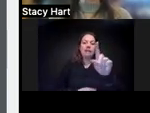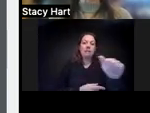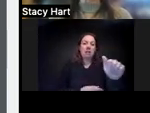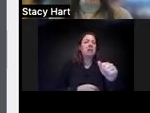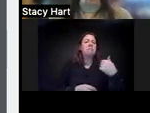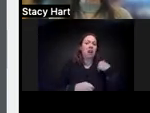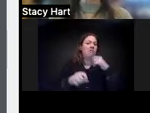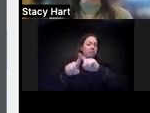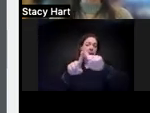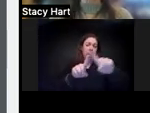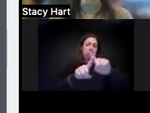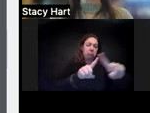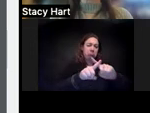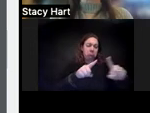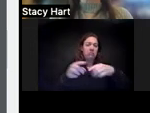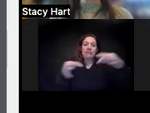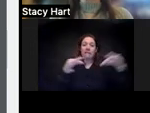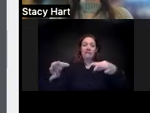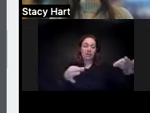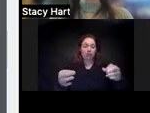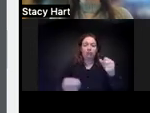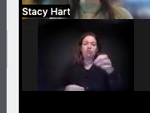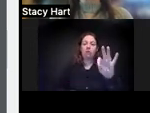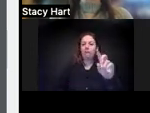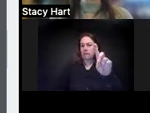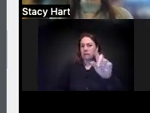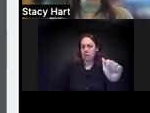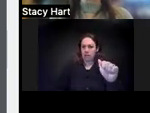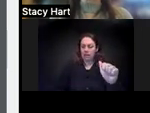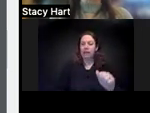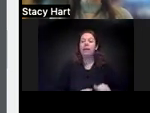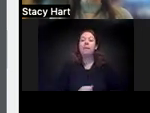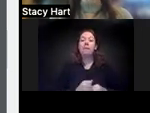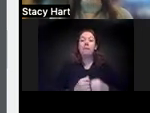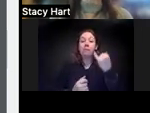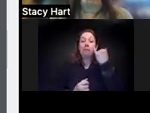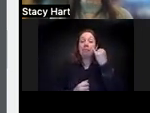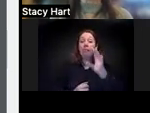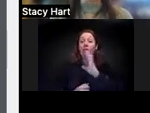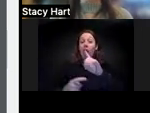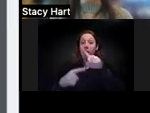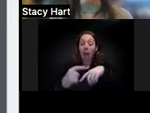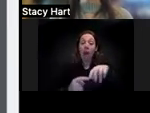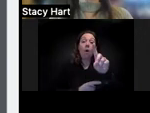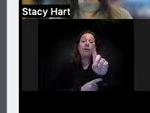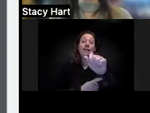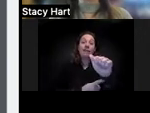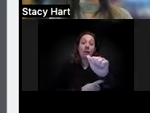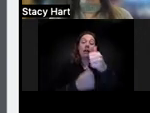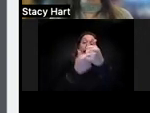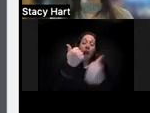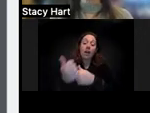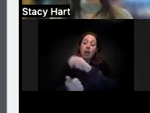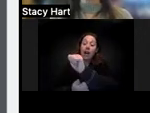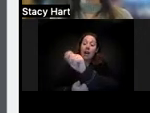out there, but when we talk about disability under the ADA, this is what we're talking about. Next